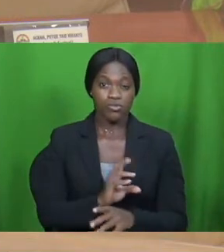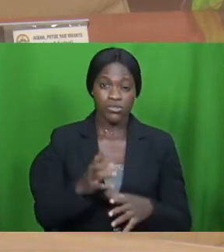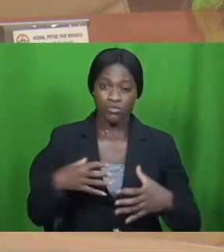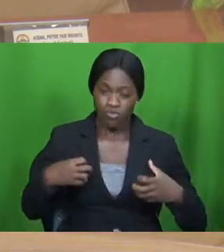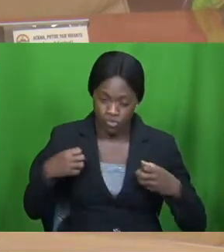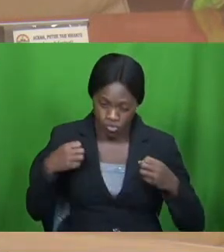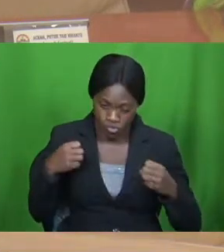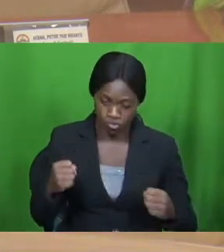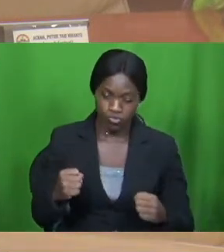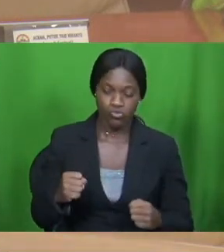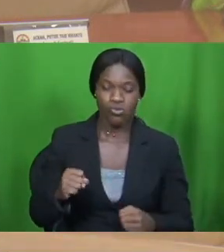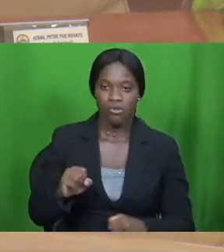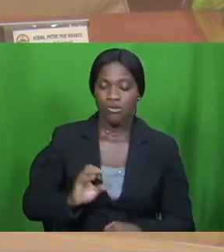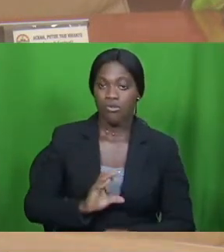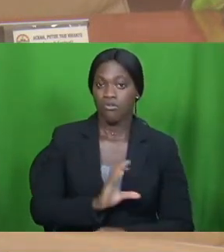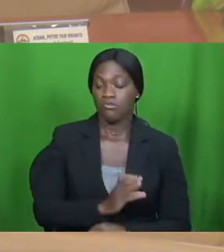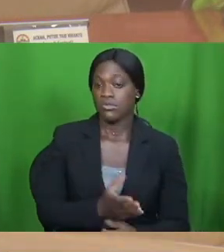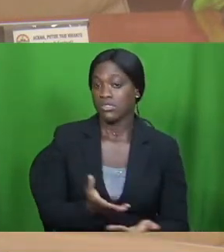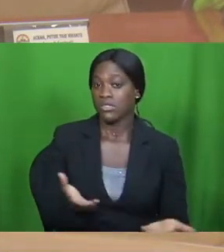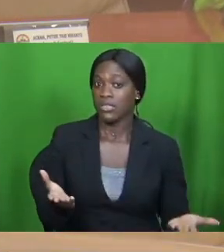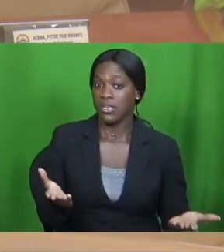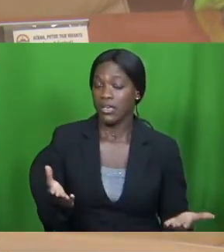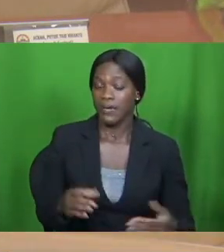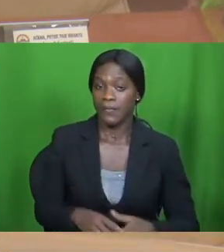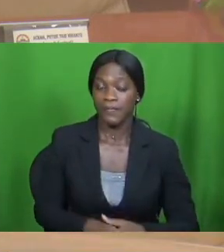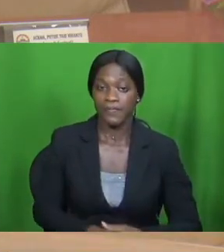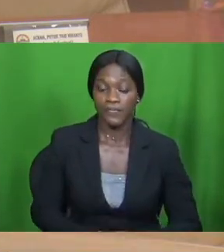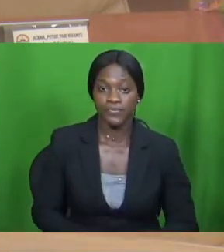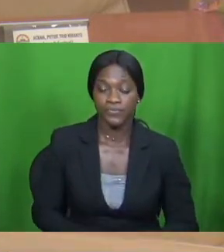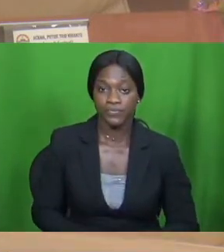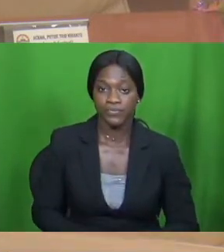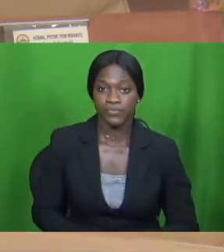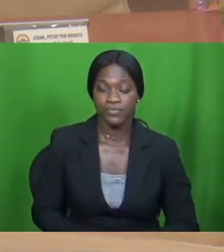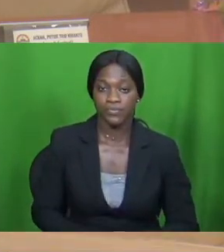this House. Indeed, Mr. Speaker,